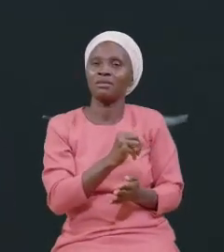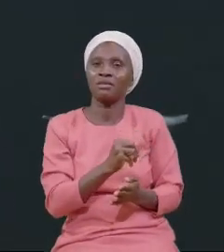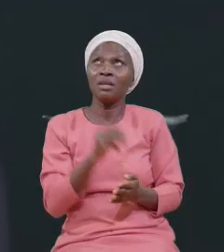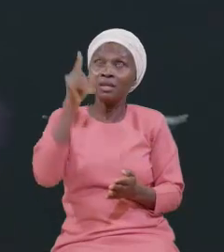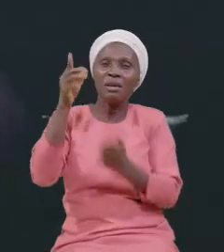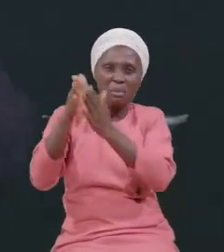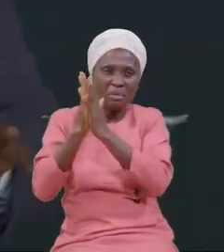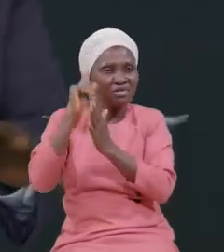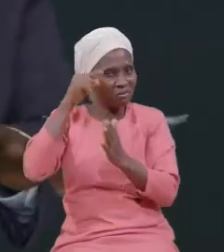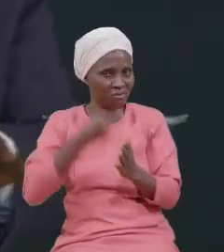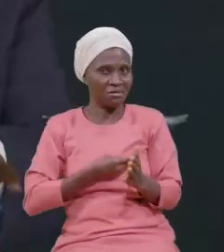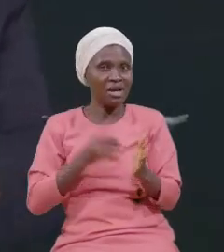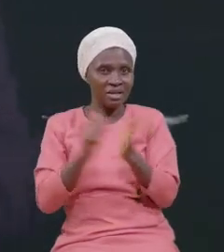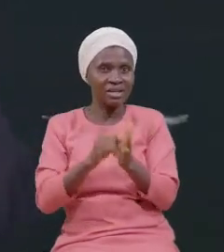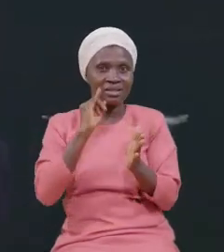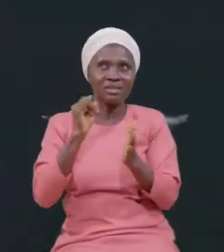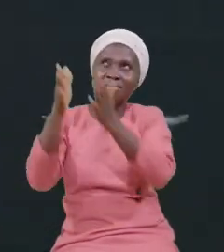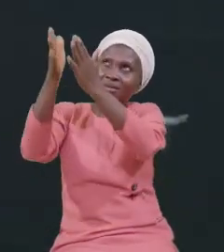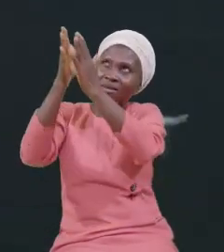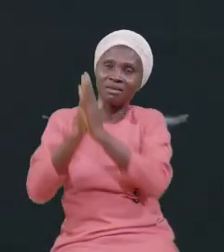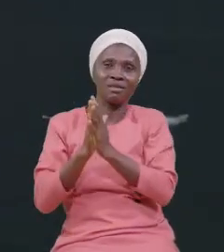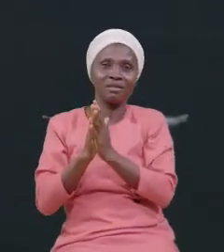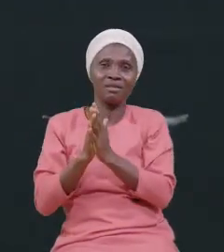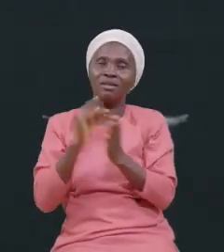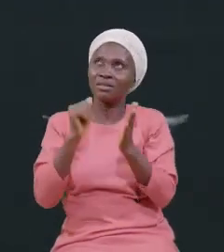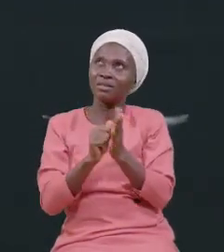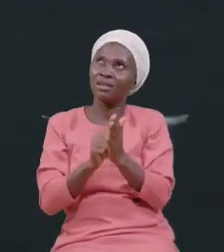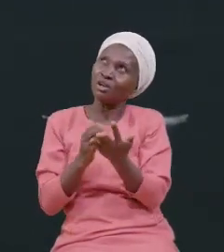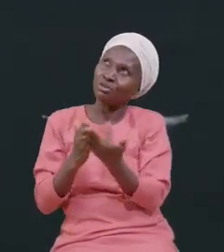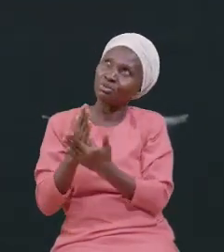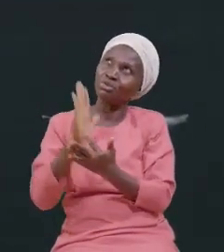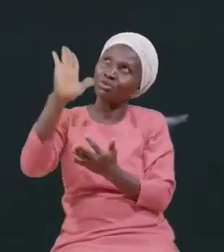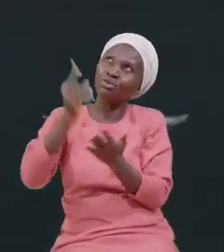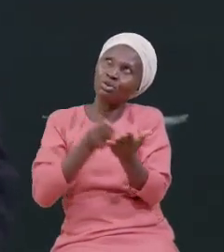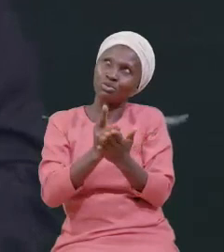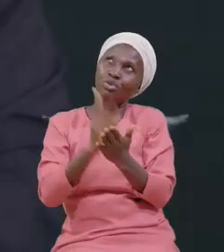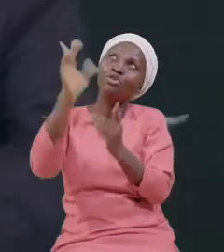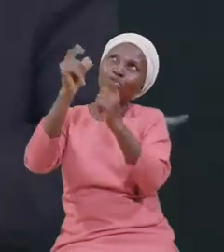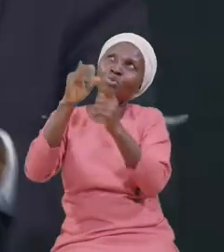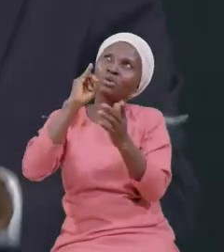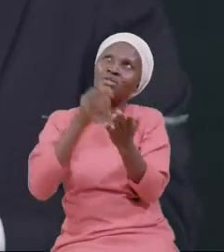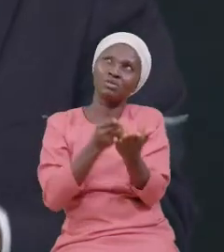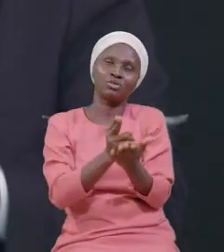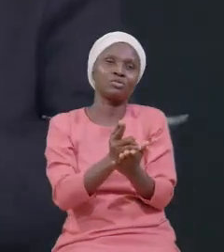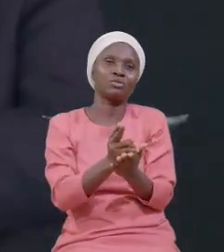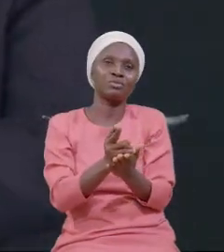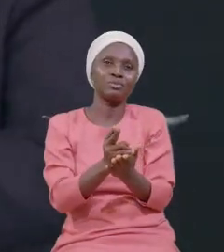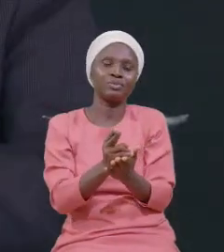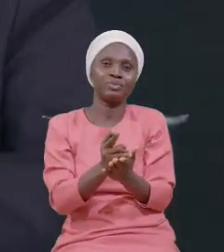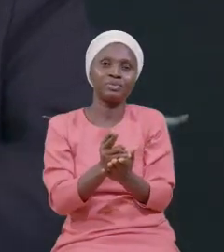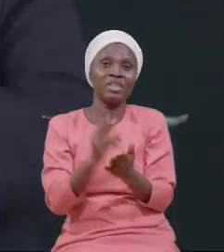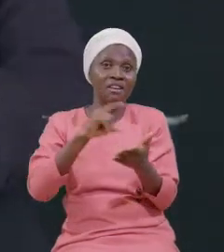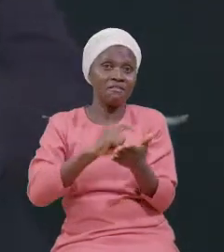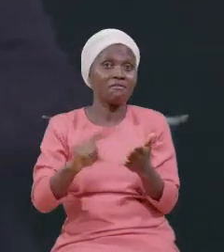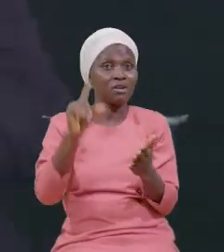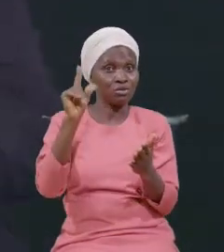That's intercession. Through thy truth, thy word is truth. Look at verse 20. In verse 20,